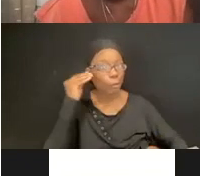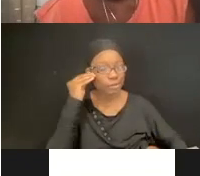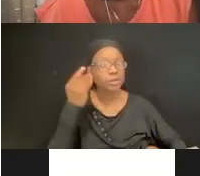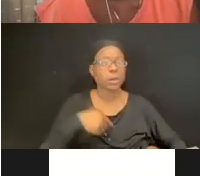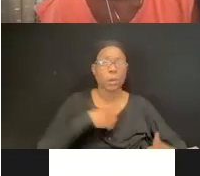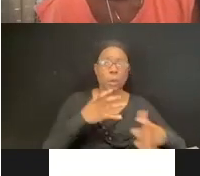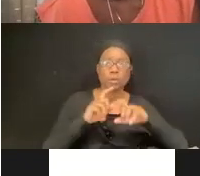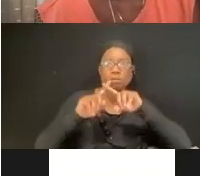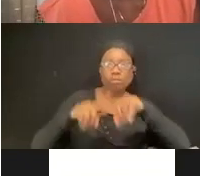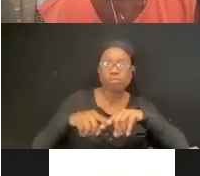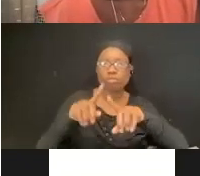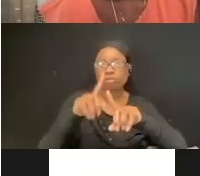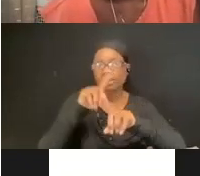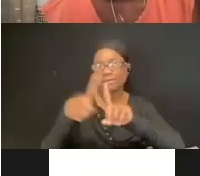well.